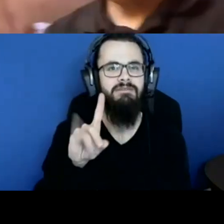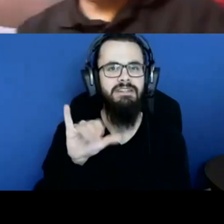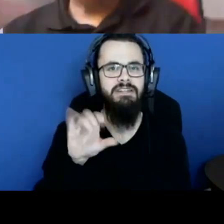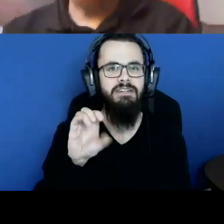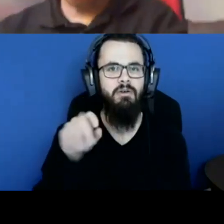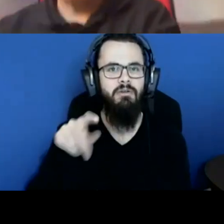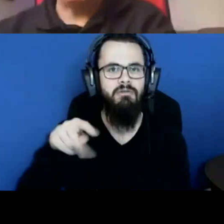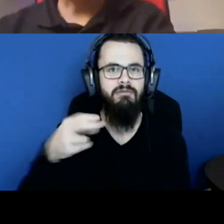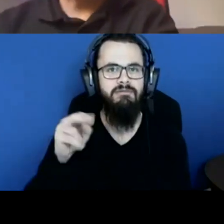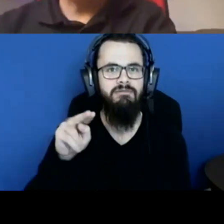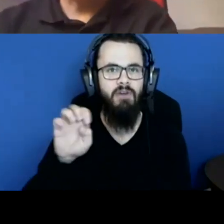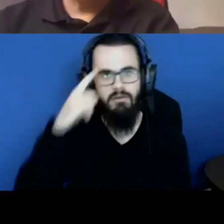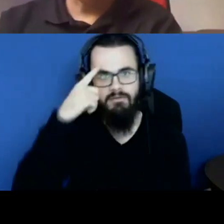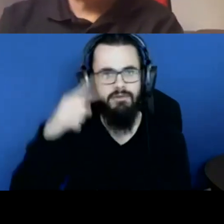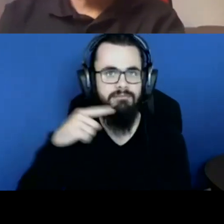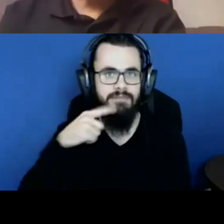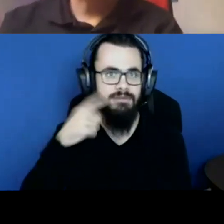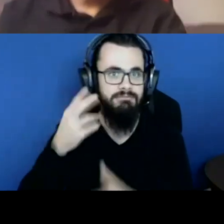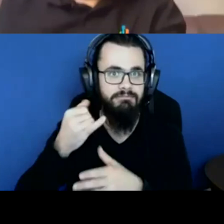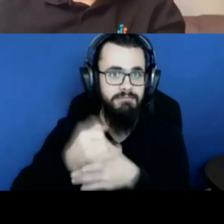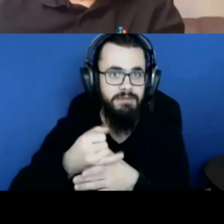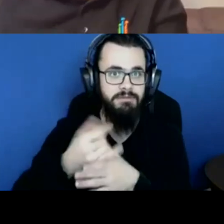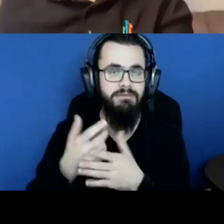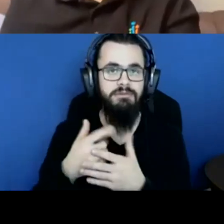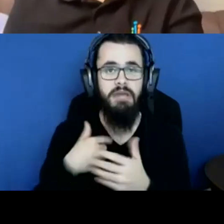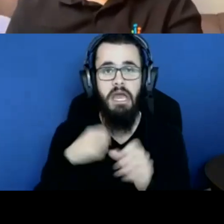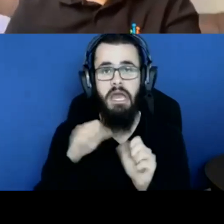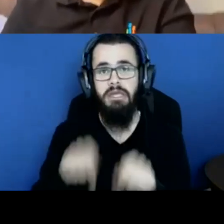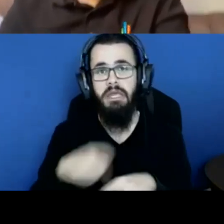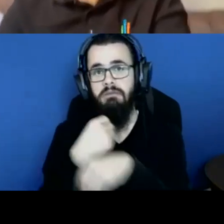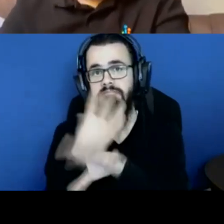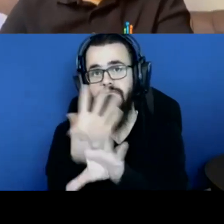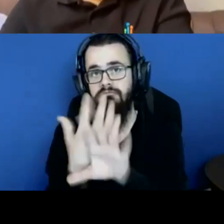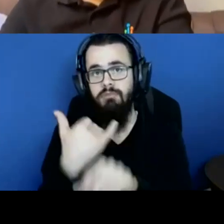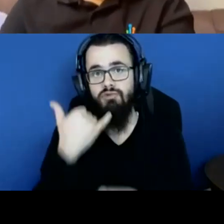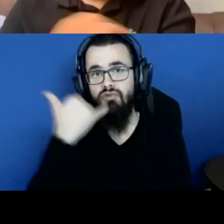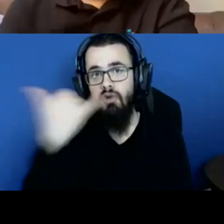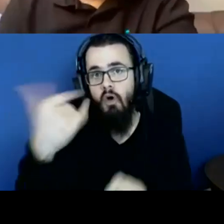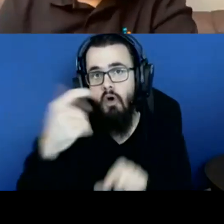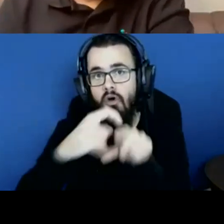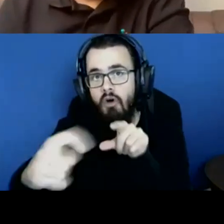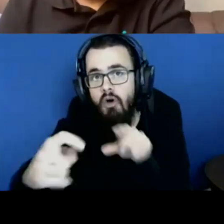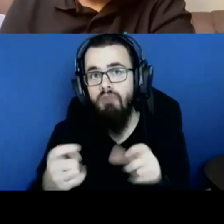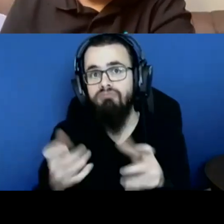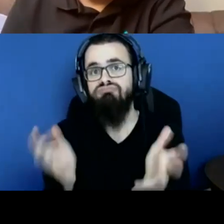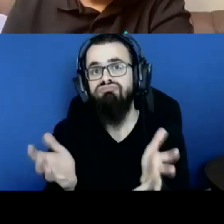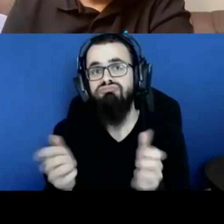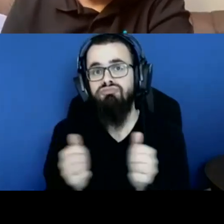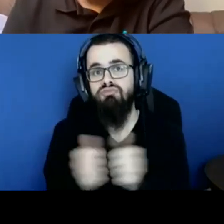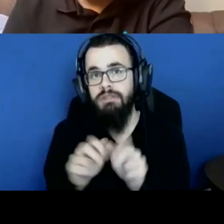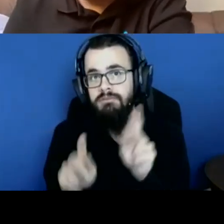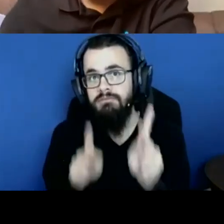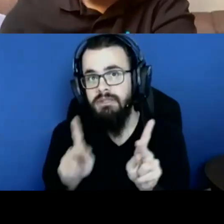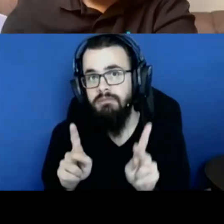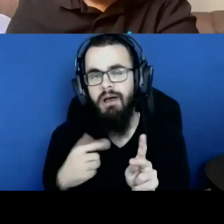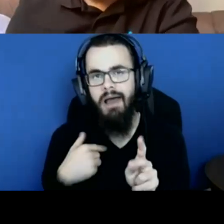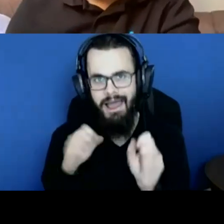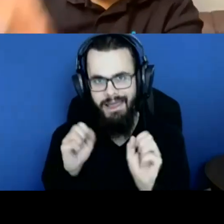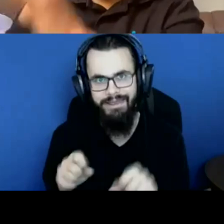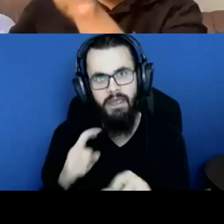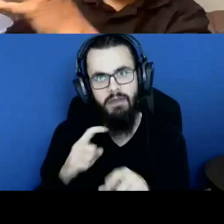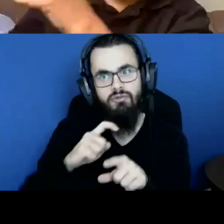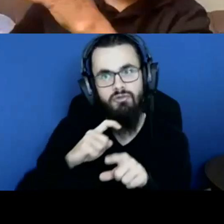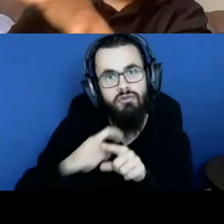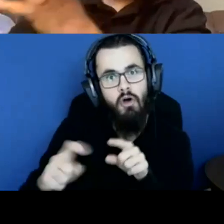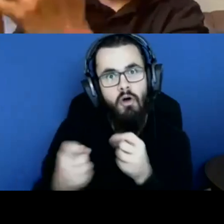I can make calls on that. And I also been talking to some of the support companies